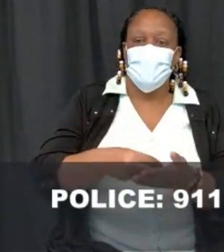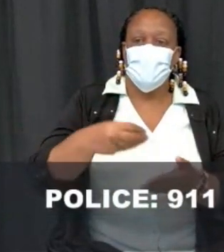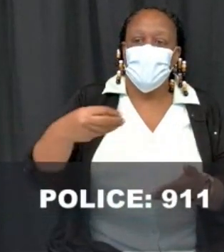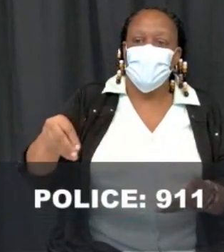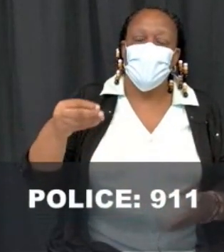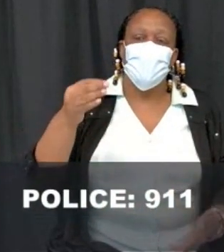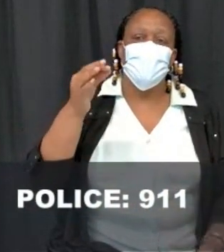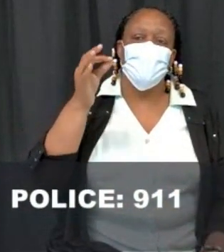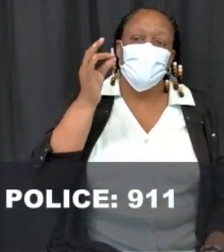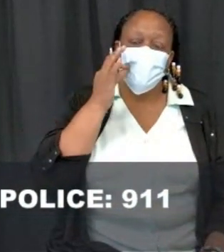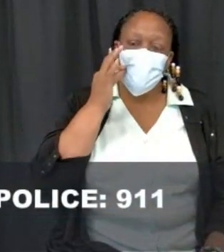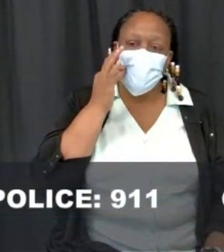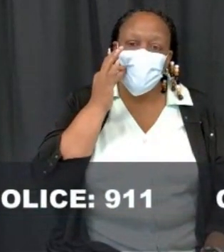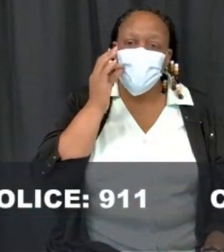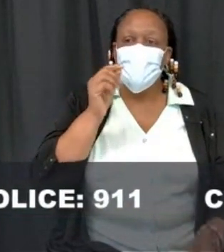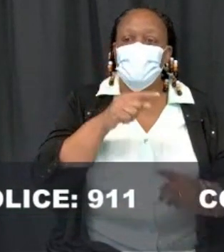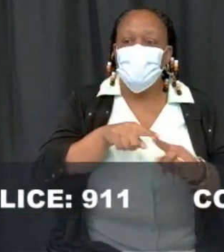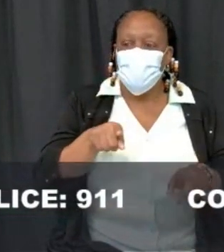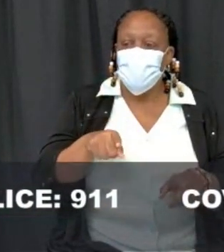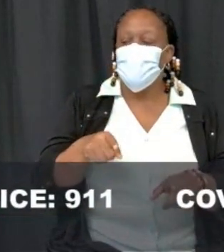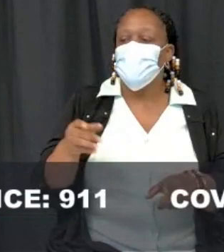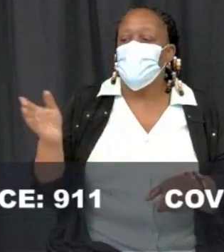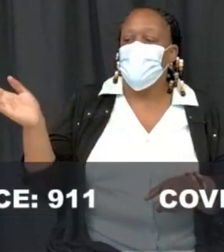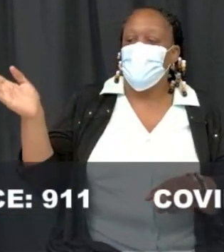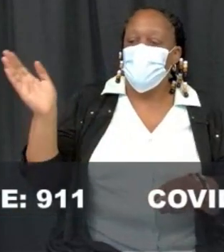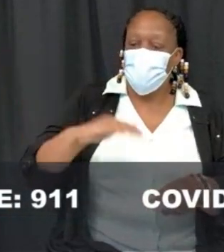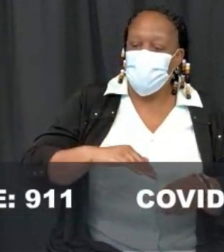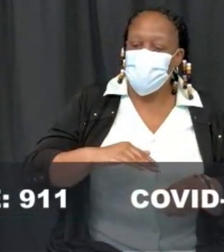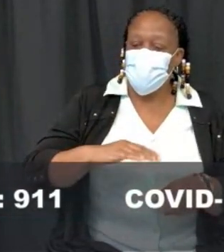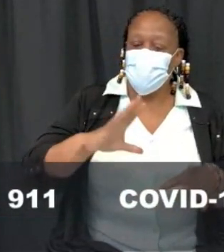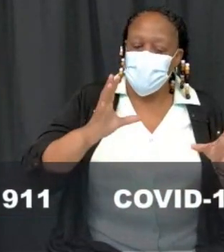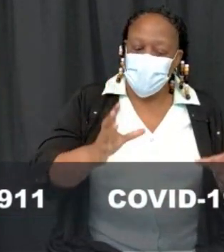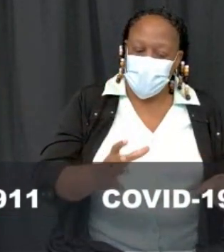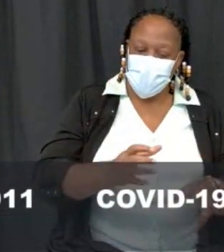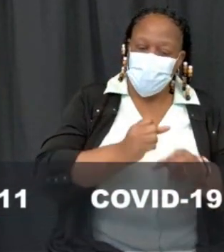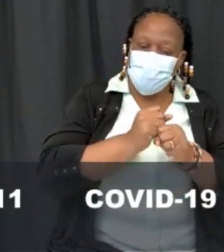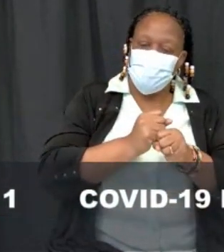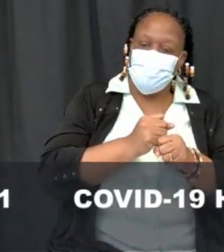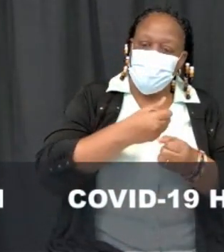for takeaway. There shall be no in-dining on the premises.